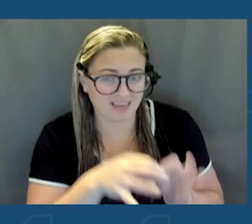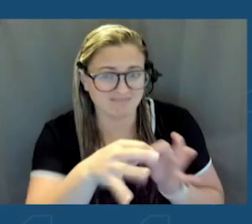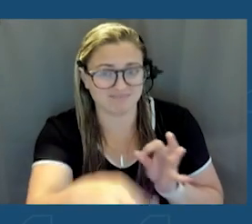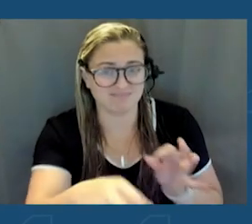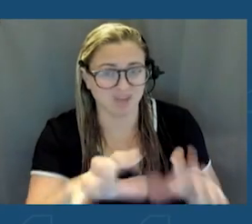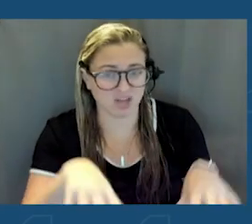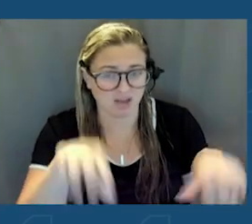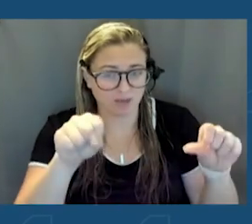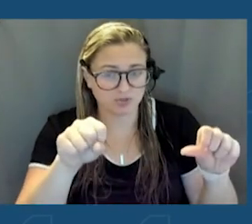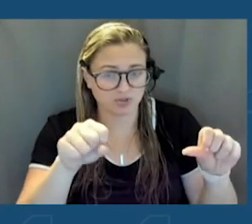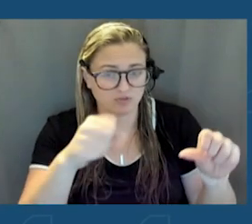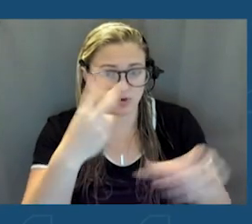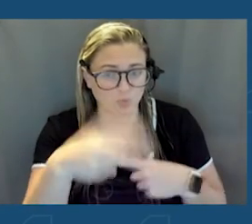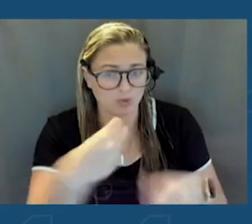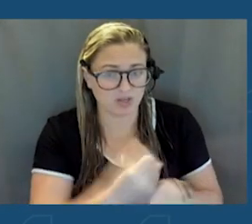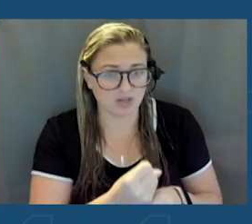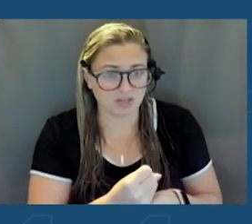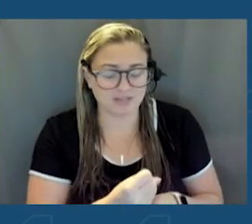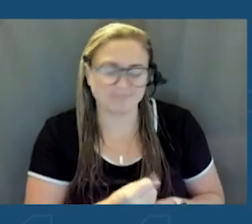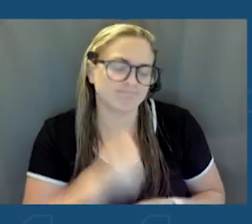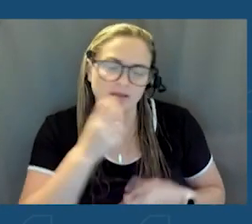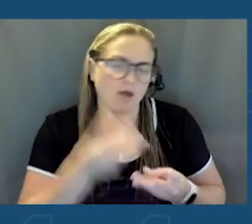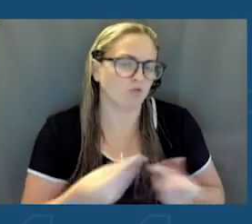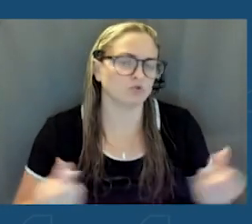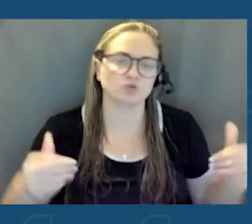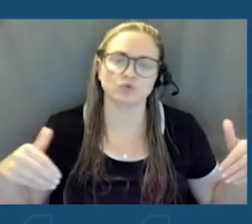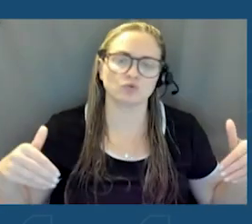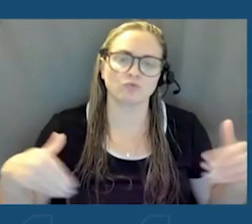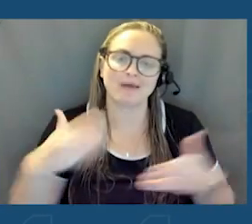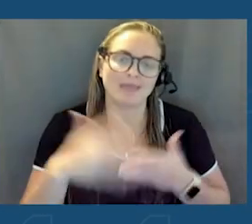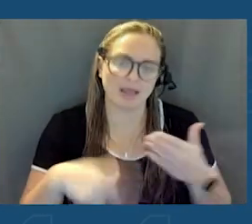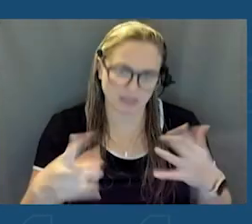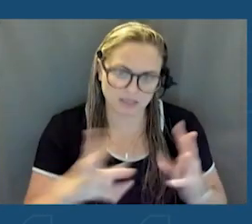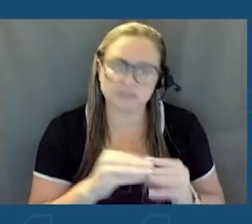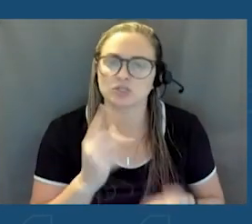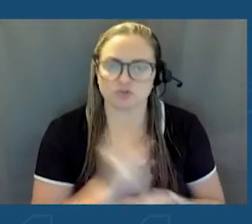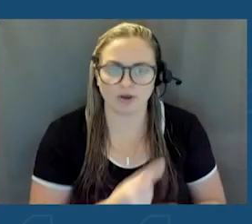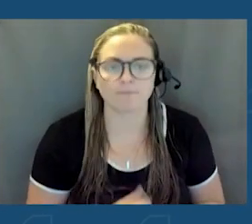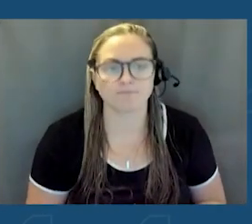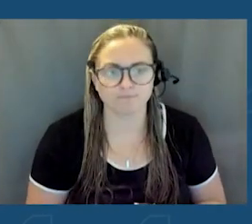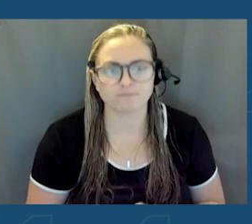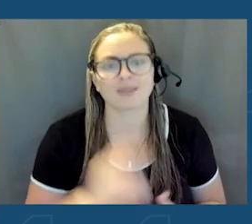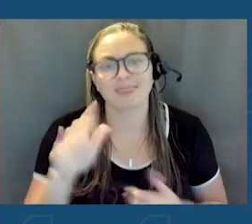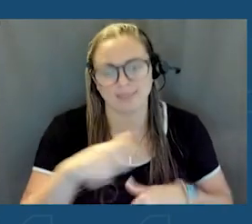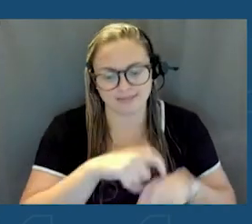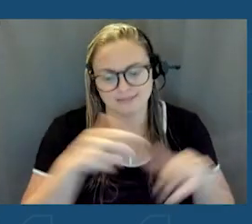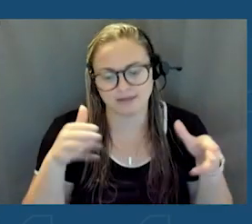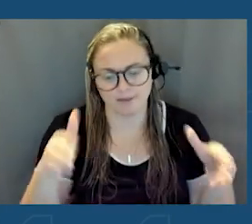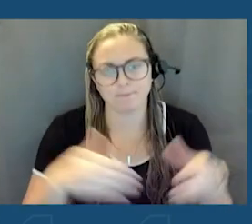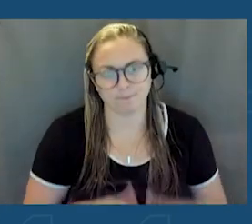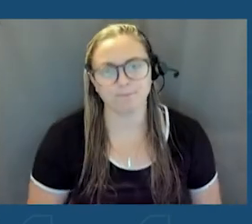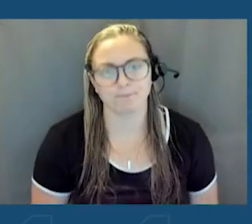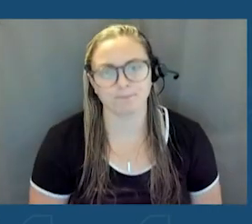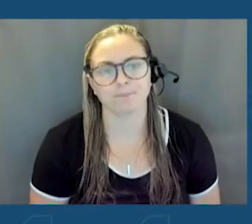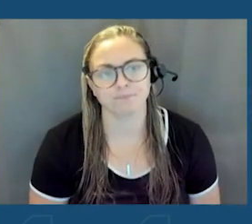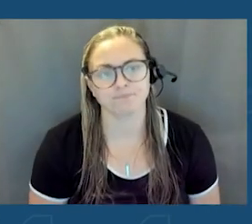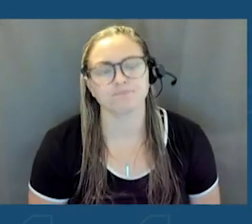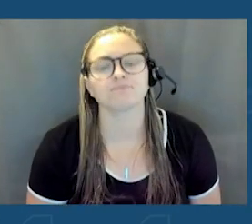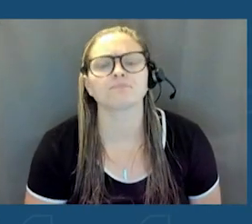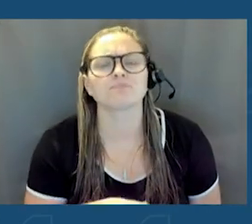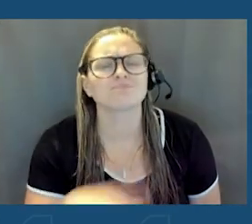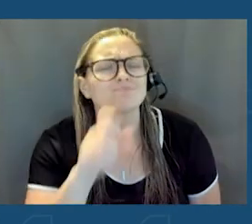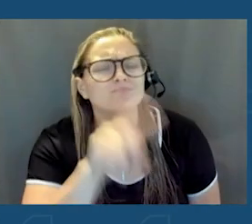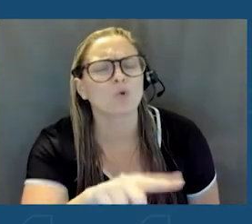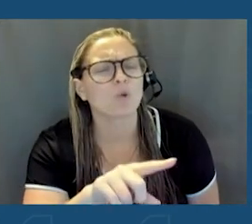They didn't come to a resolution by the end of this session. That's the timetable we're dealing with. And then a question for the Lieutenant